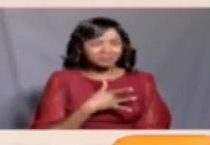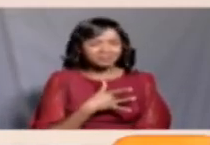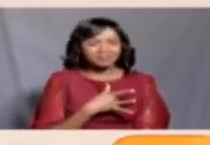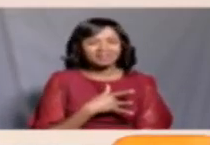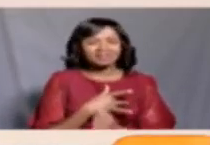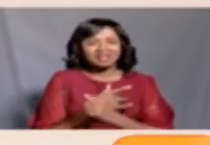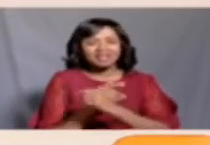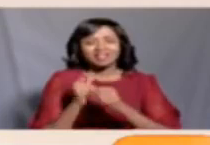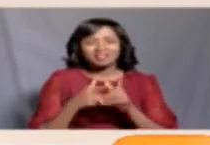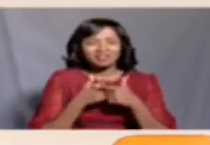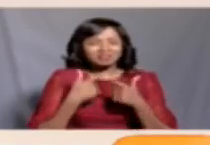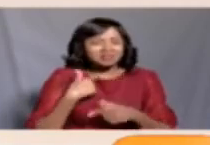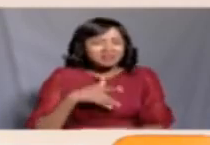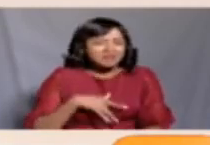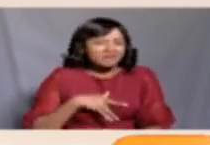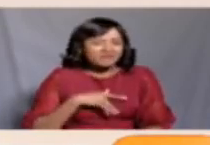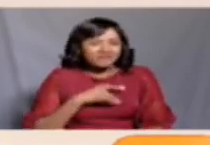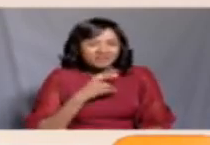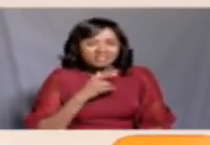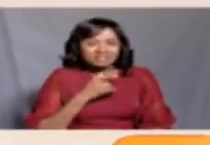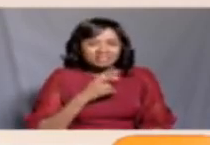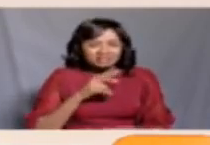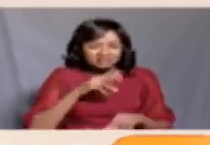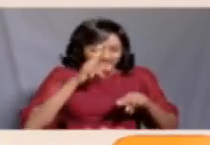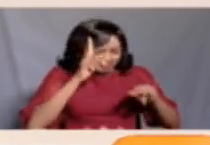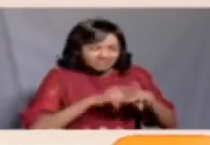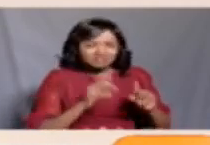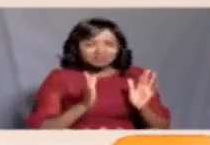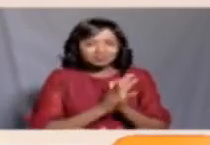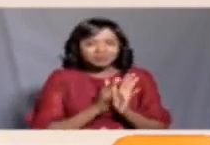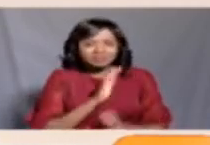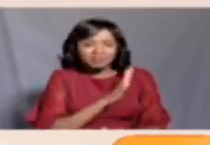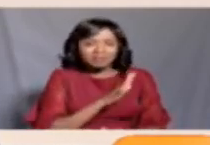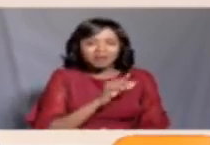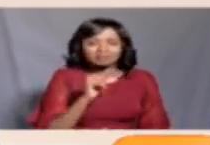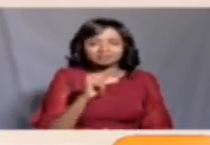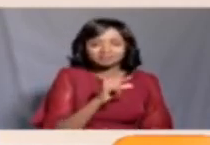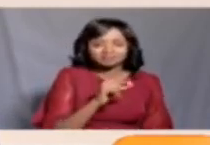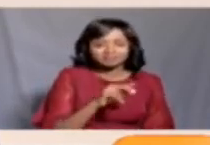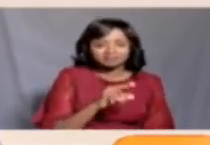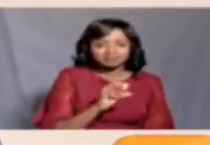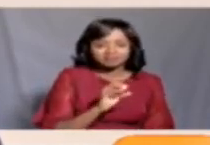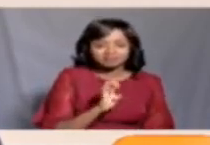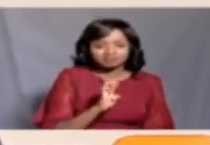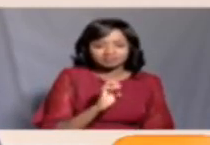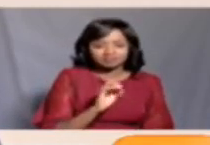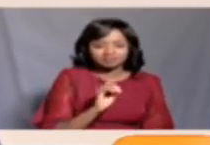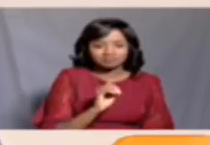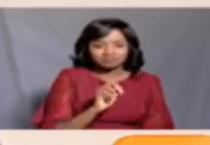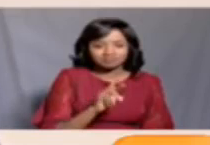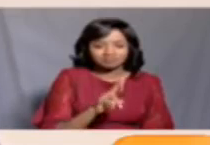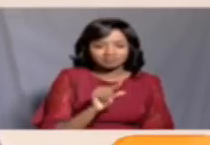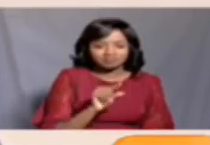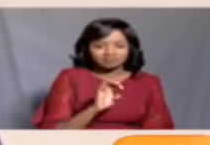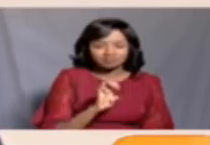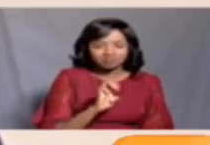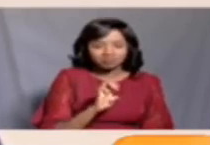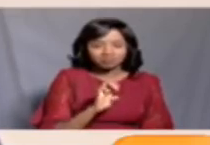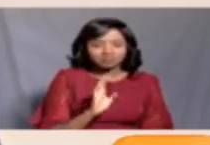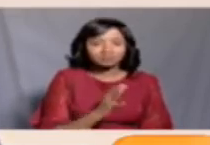this kind of thing. And sitting with the old man, Dr. George Klotz, emeritus professor at